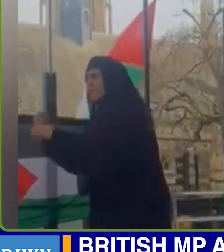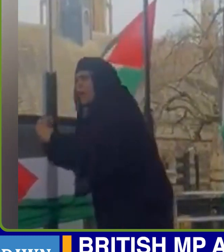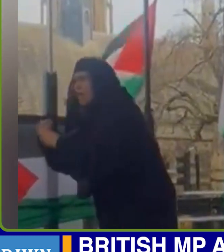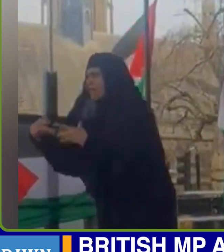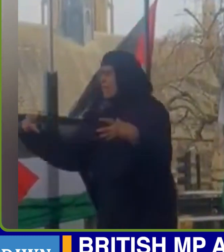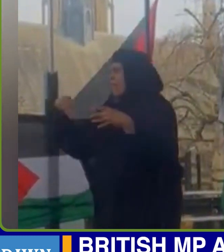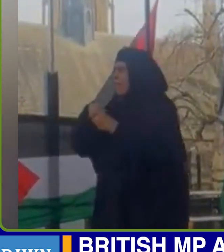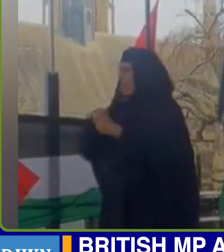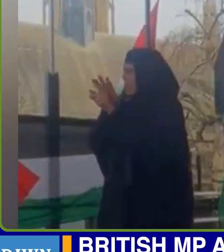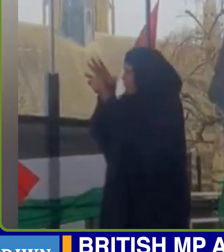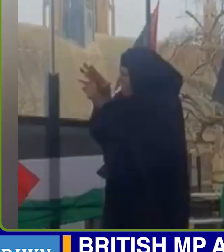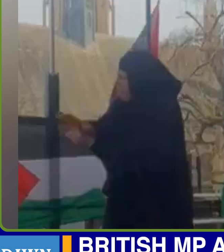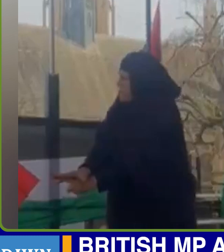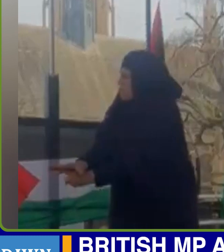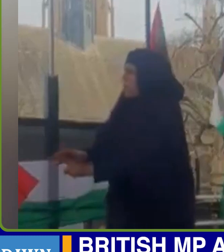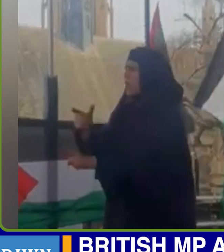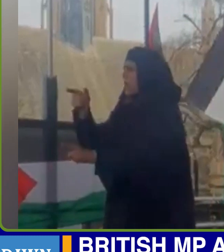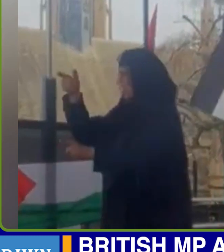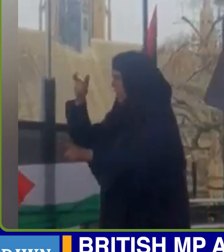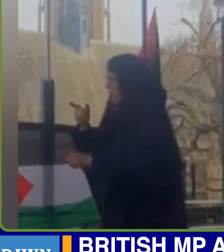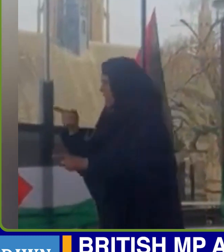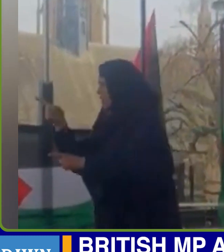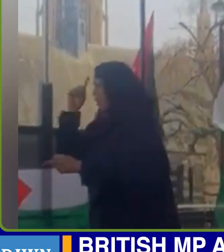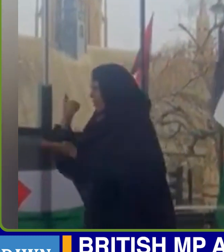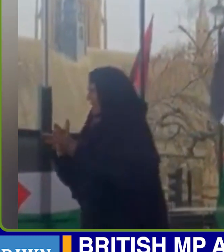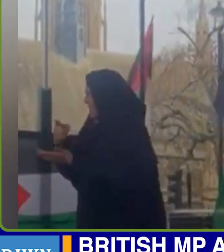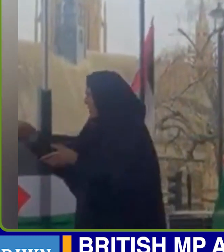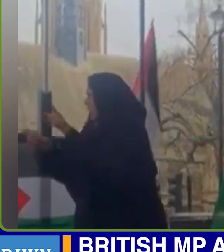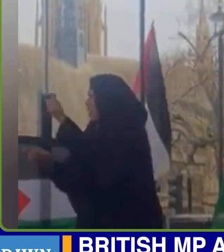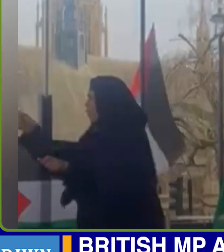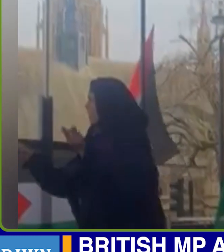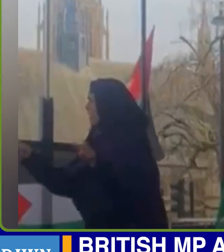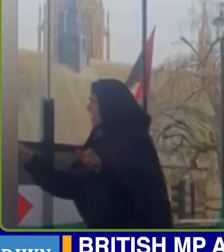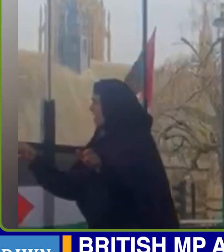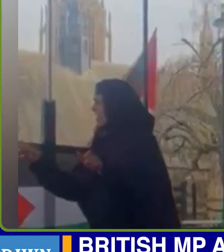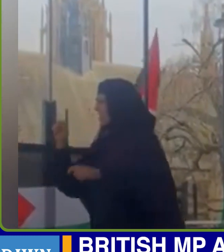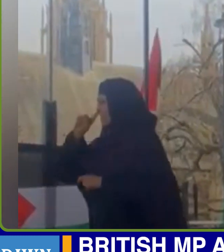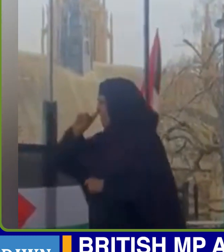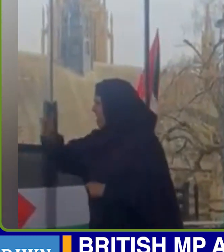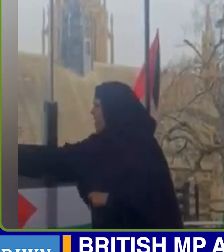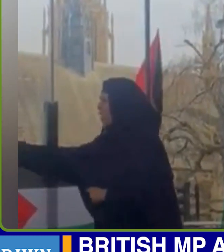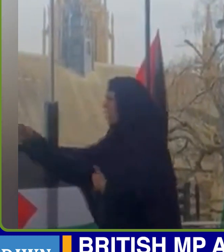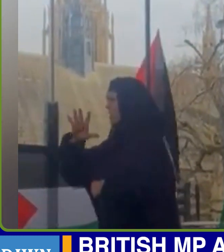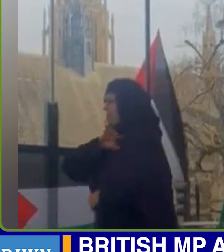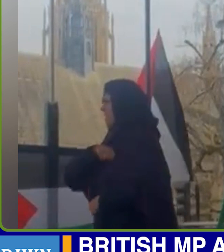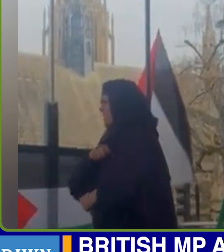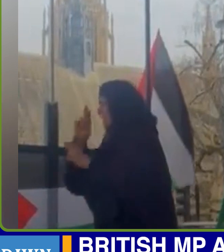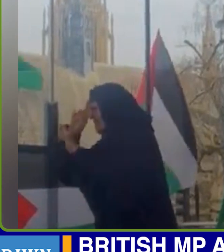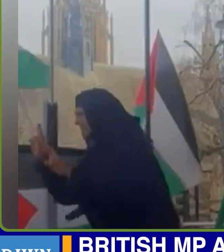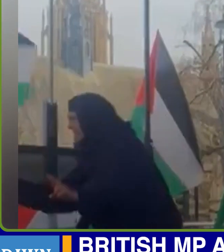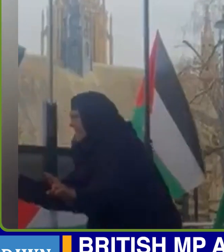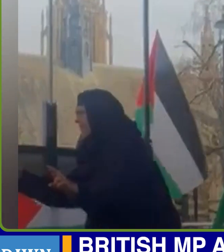the dehumanisation and disregard for Palestinian dignity, the double standards, the